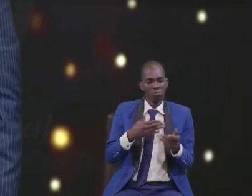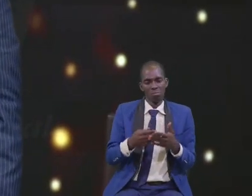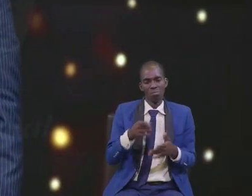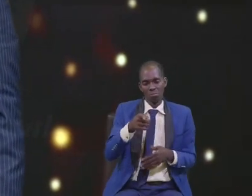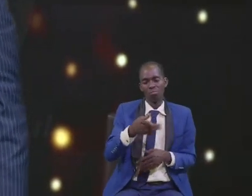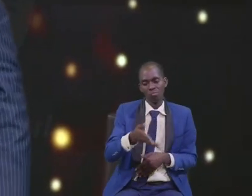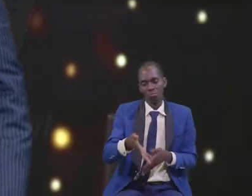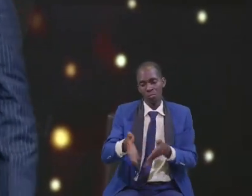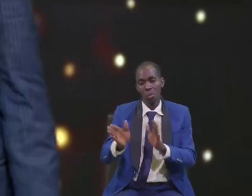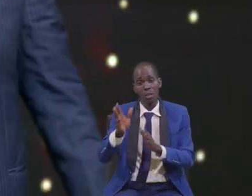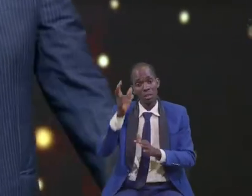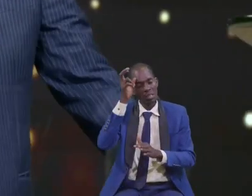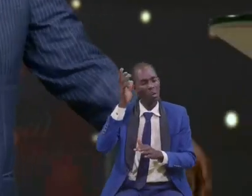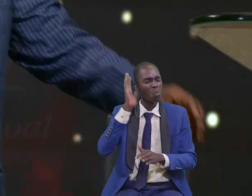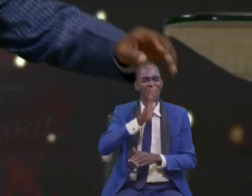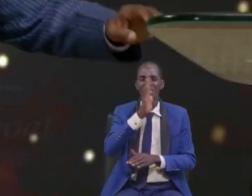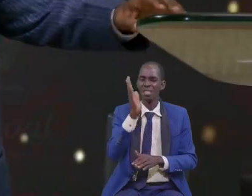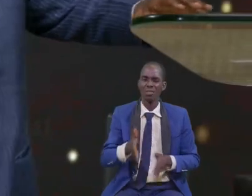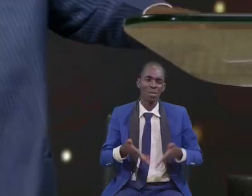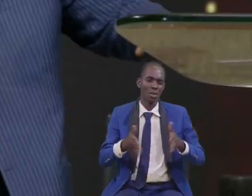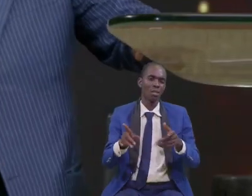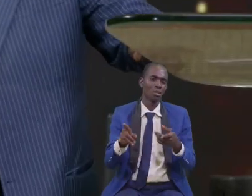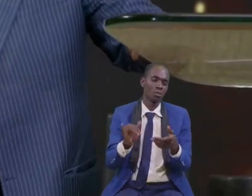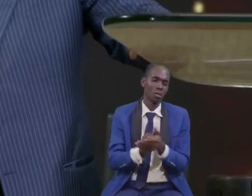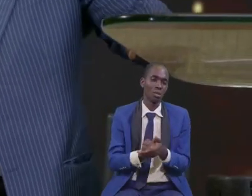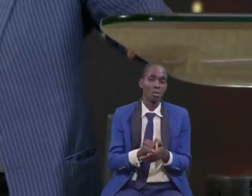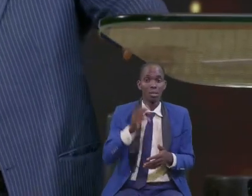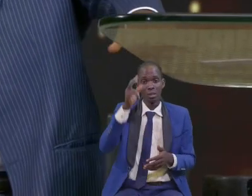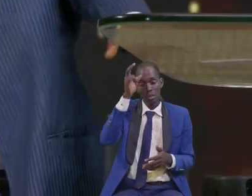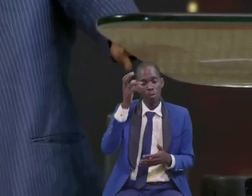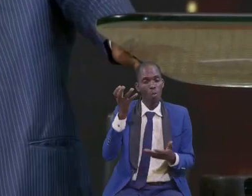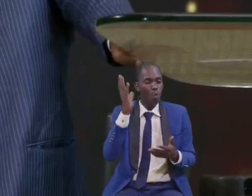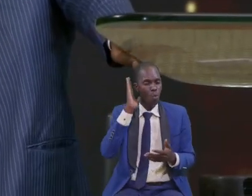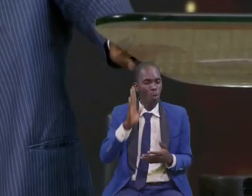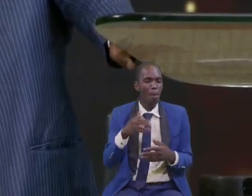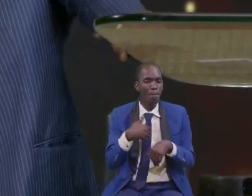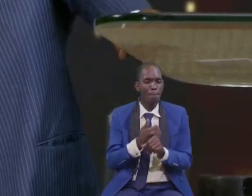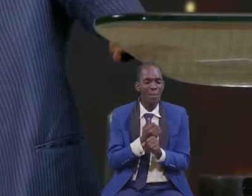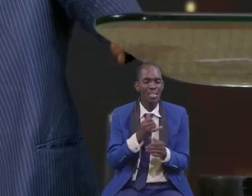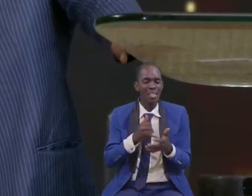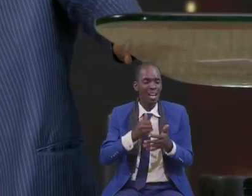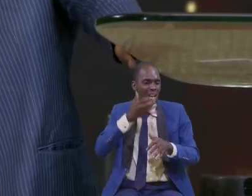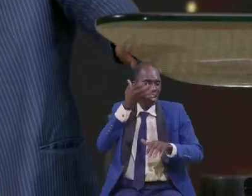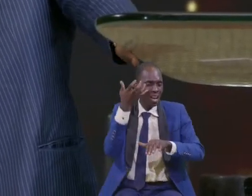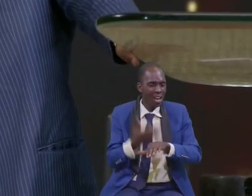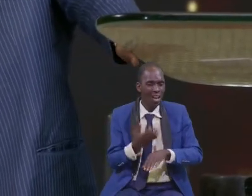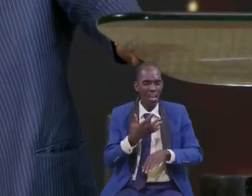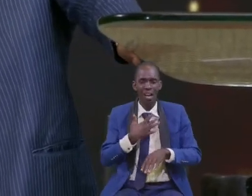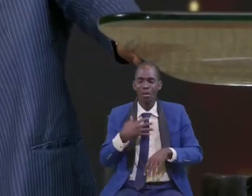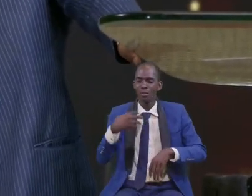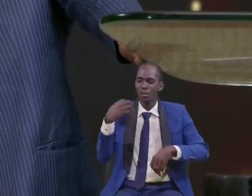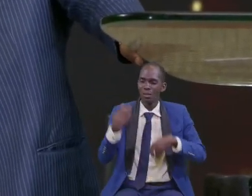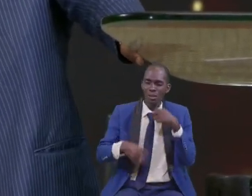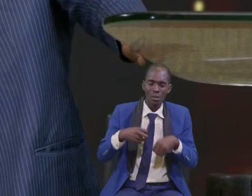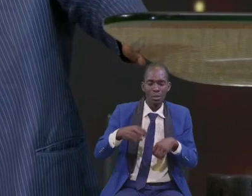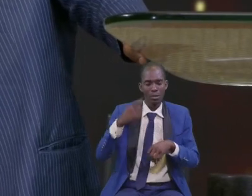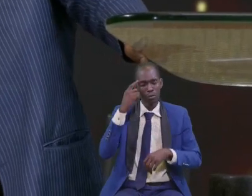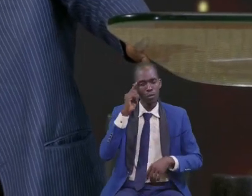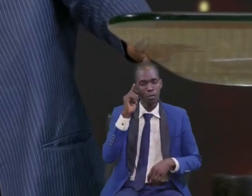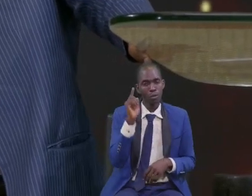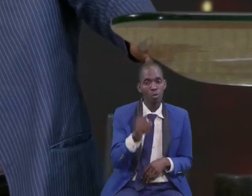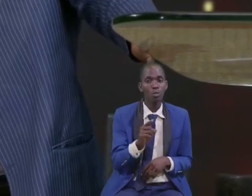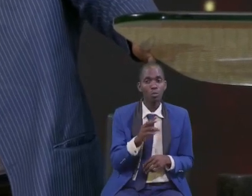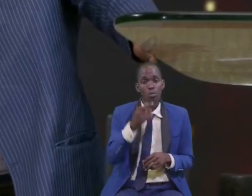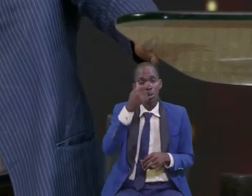will never do that. He wants to make it as tough as possible, as difficult as possible, because